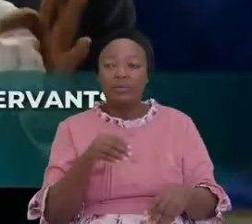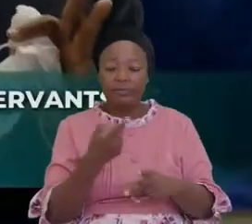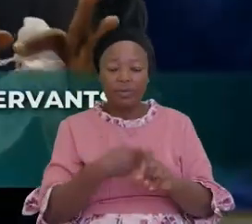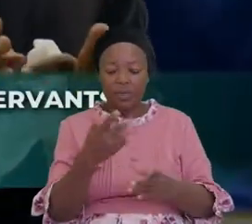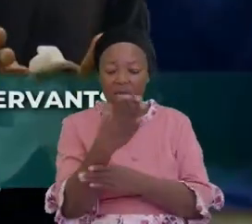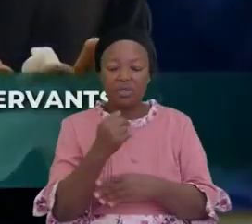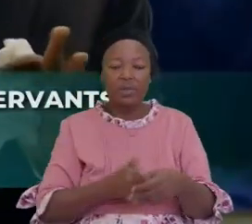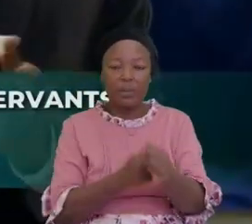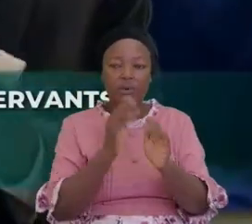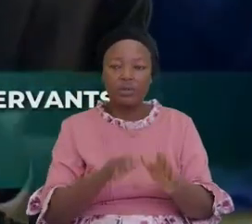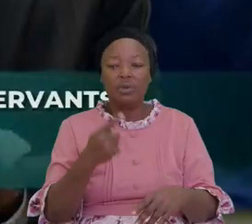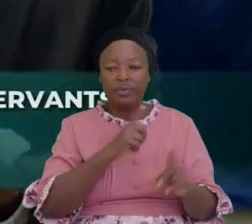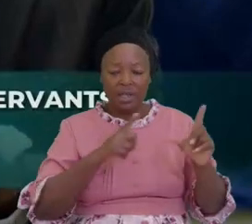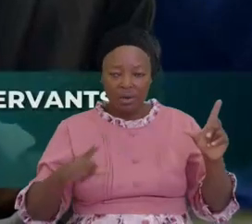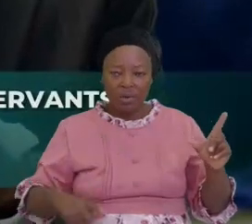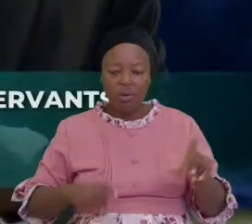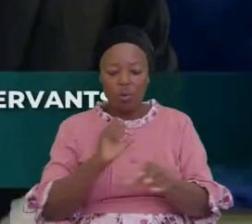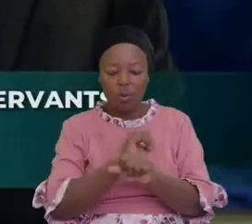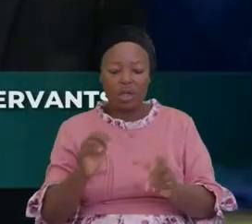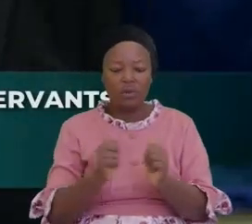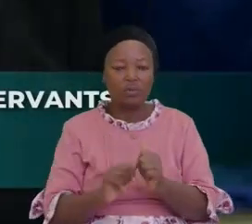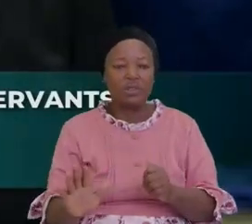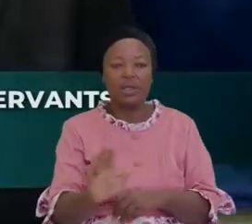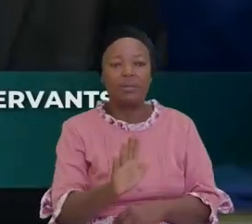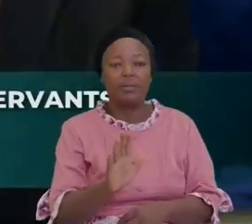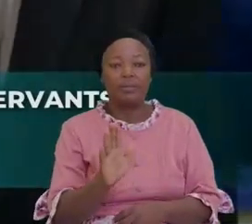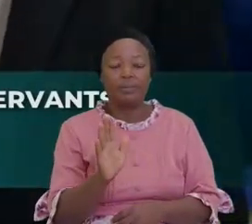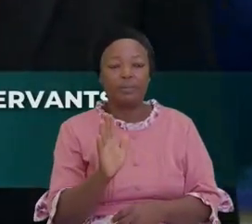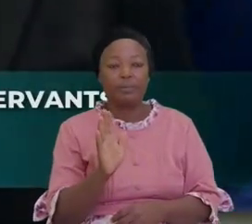apostles? The Lord walking with them.